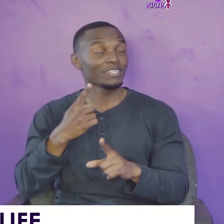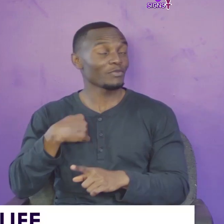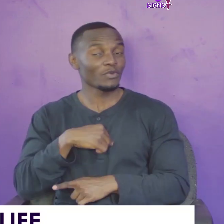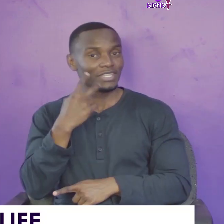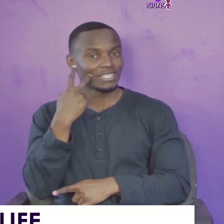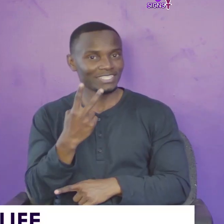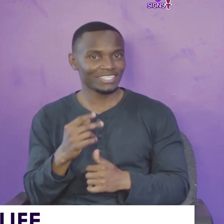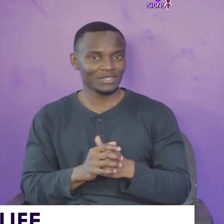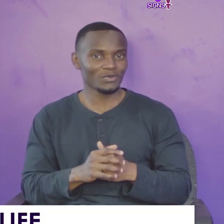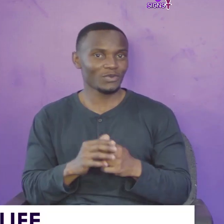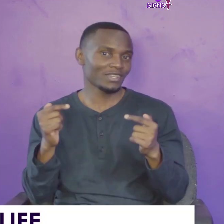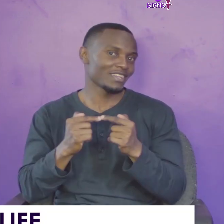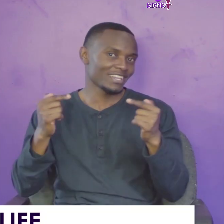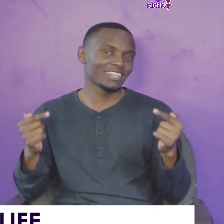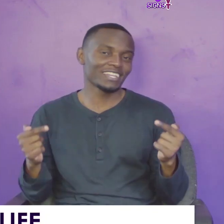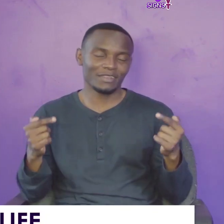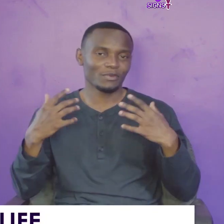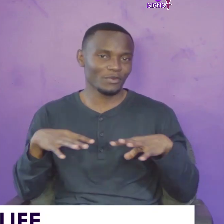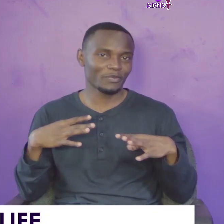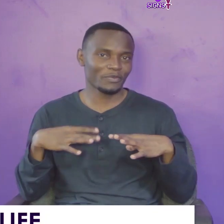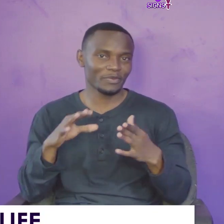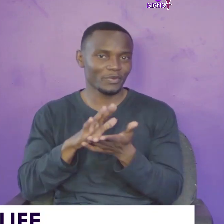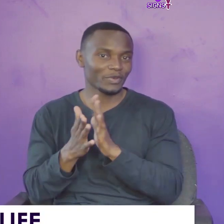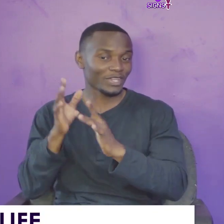cause. But I know you. You are not a rebel.